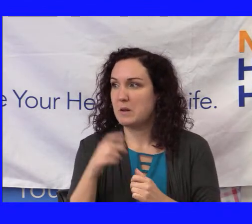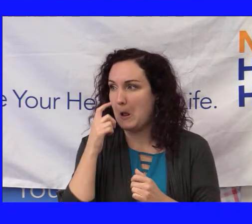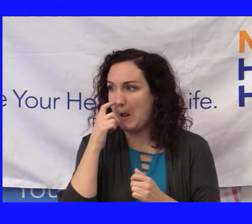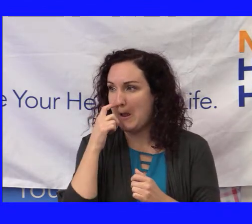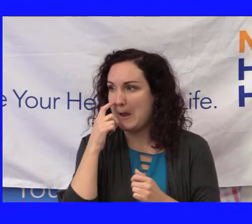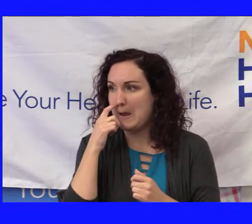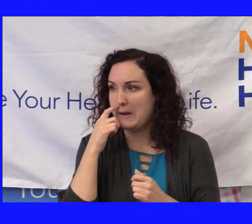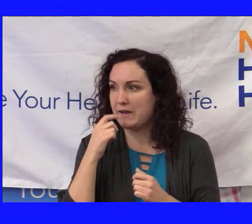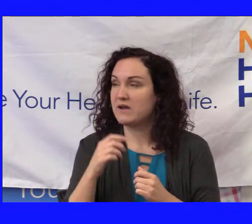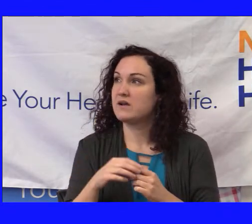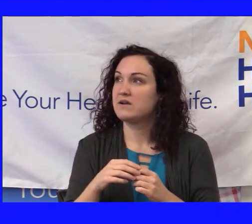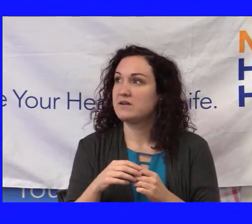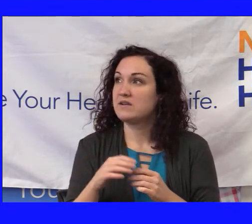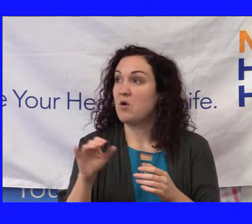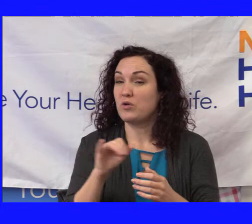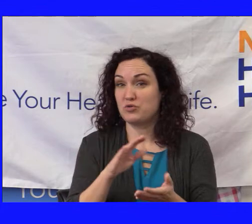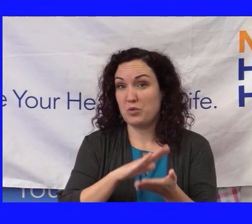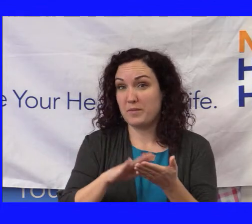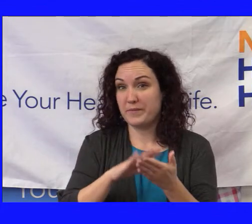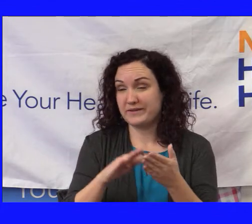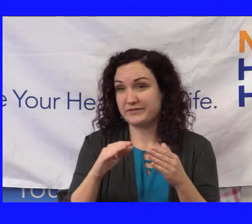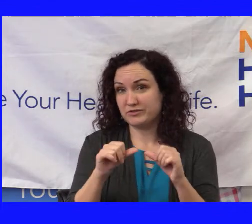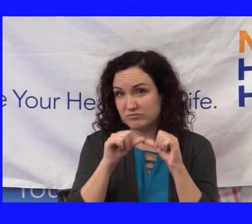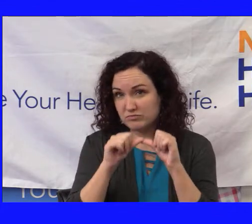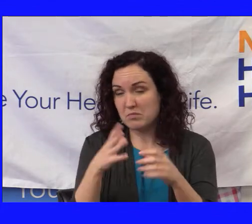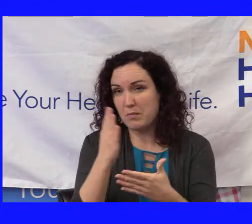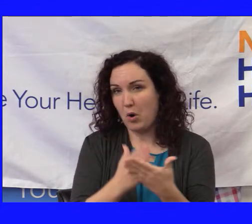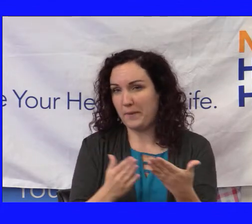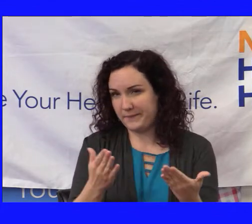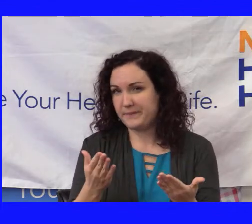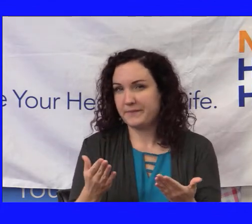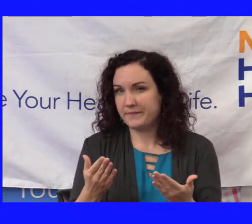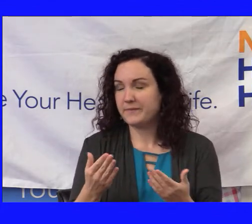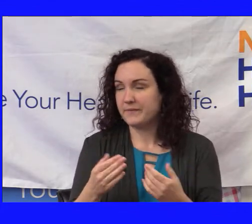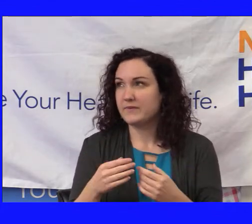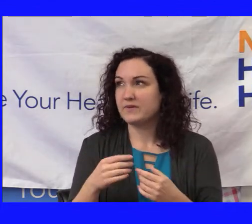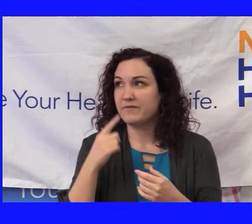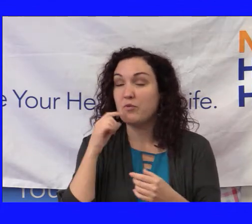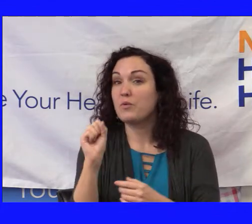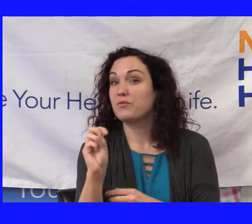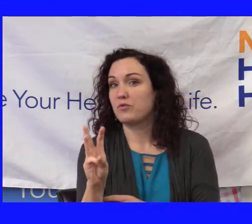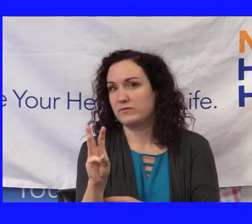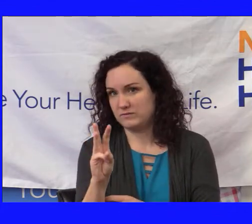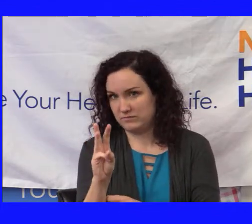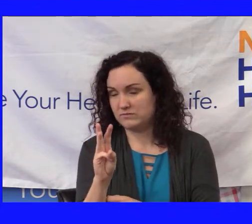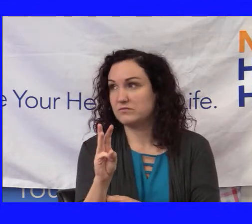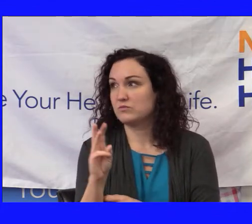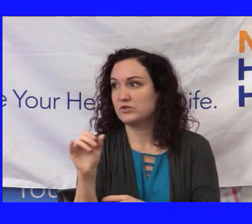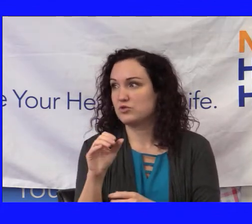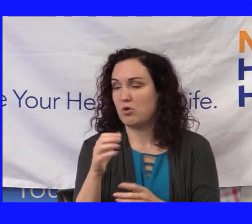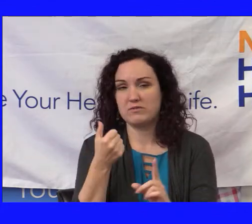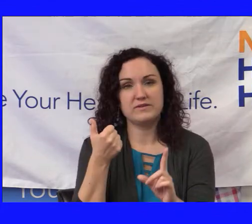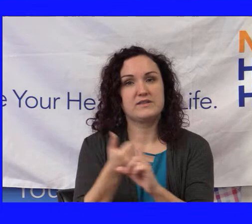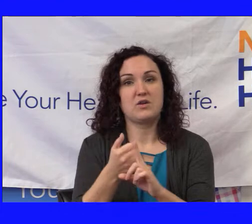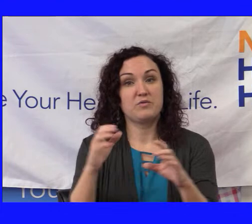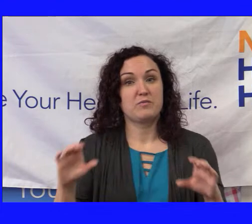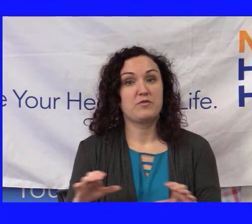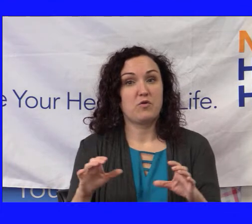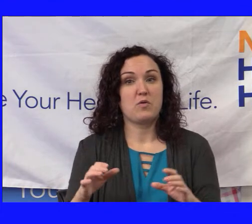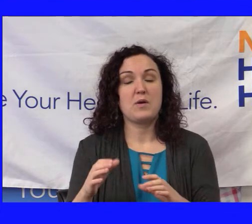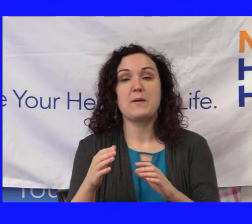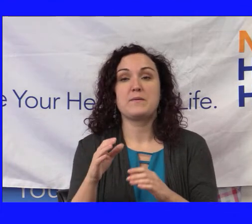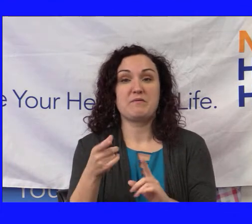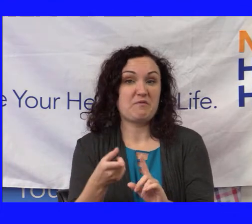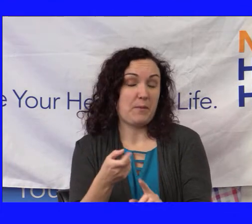and then the maintenance component of the for the software, which is all self-performed by Change